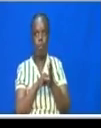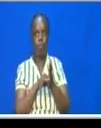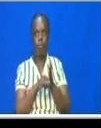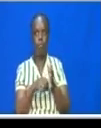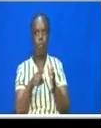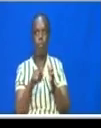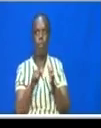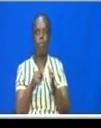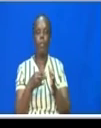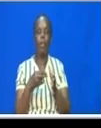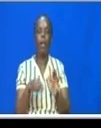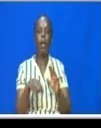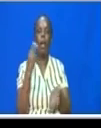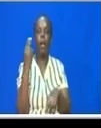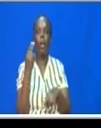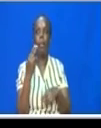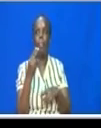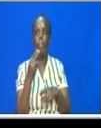higher